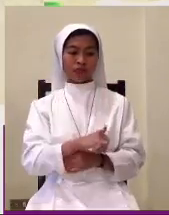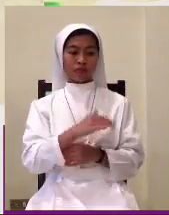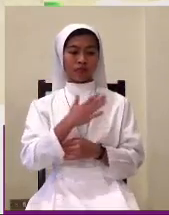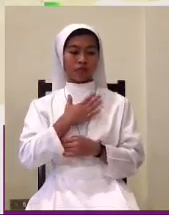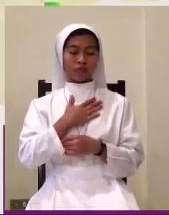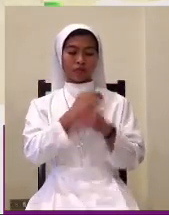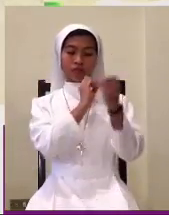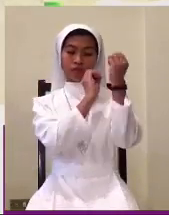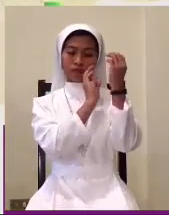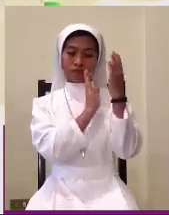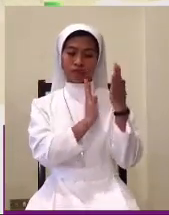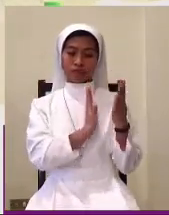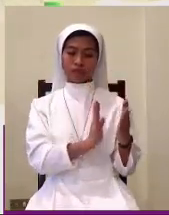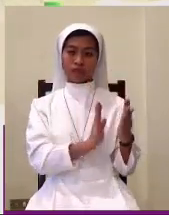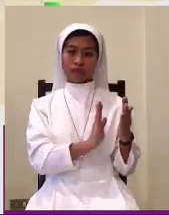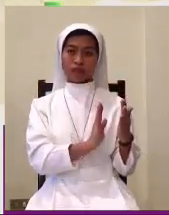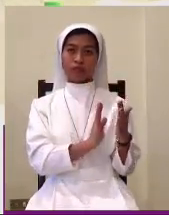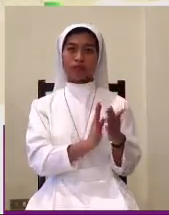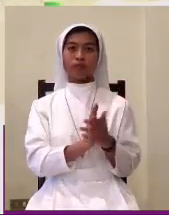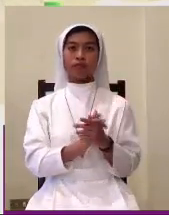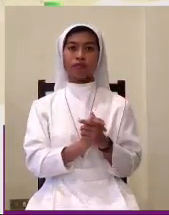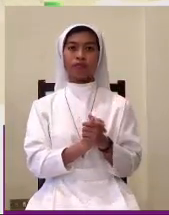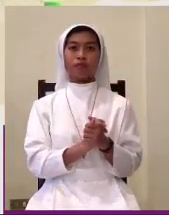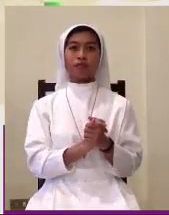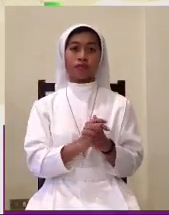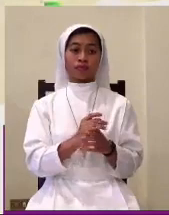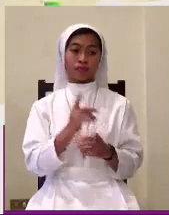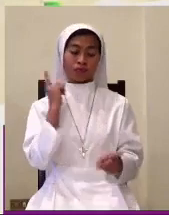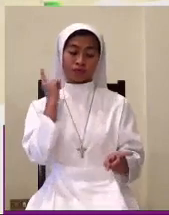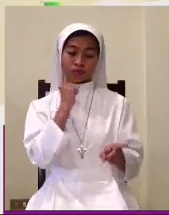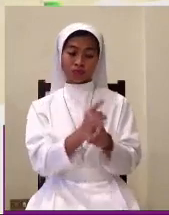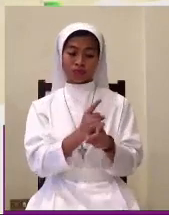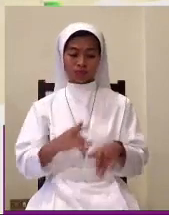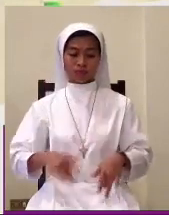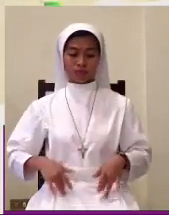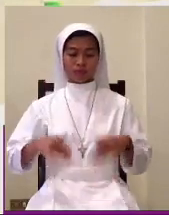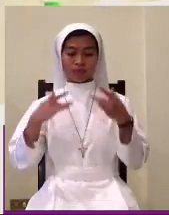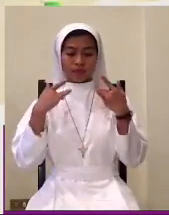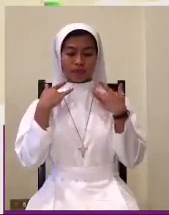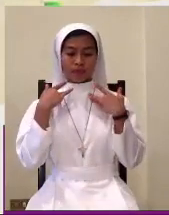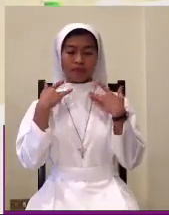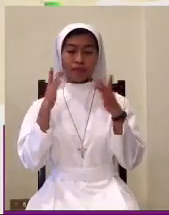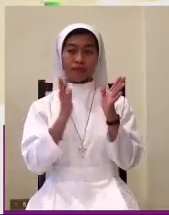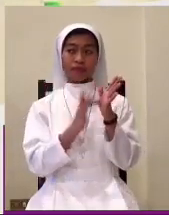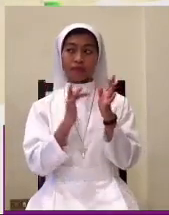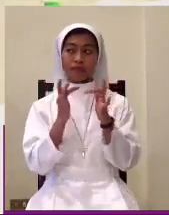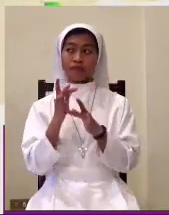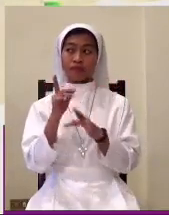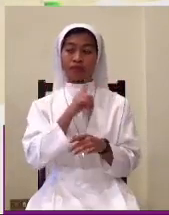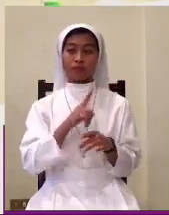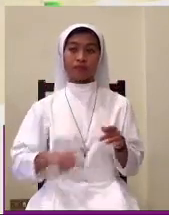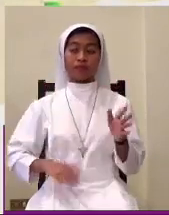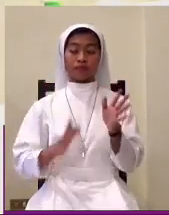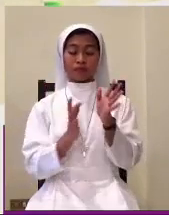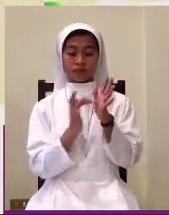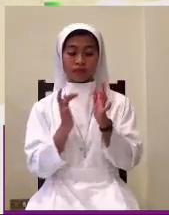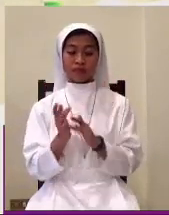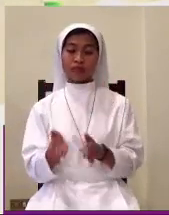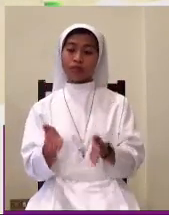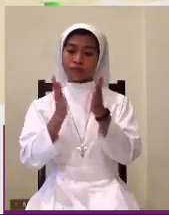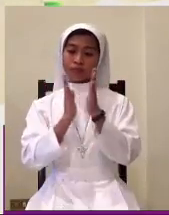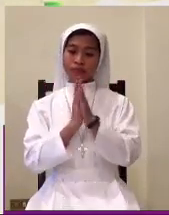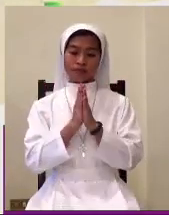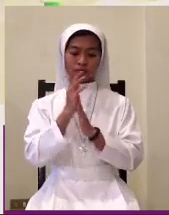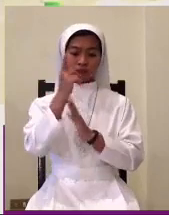We can see this tree in the life of Jesus. And the Lord Jesus asks us to make this tree